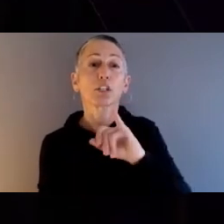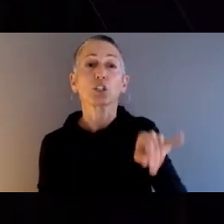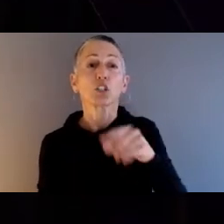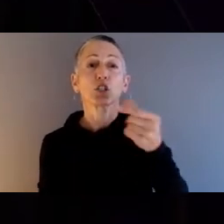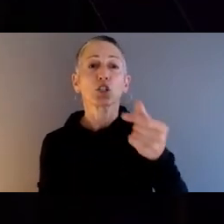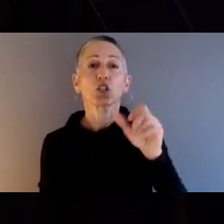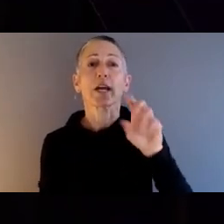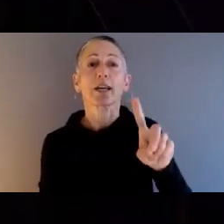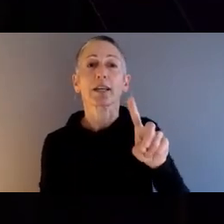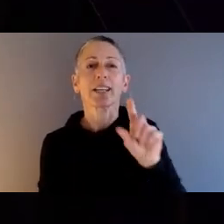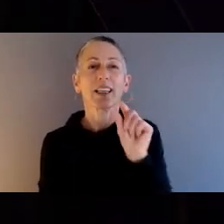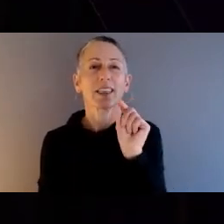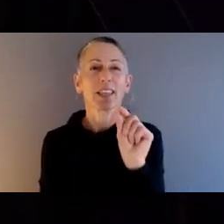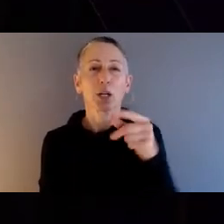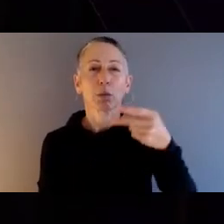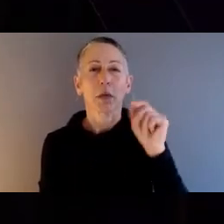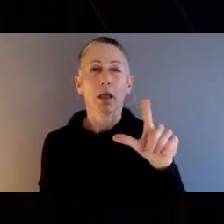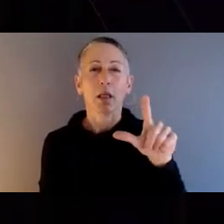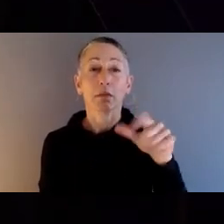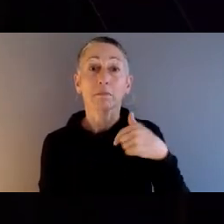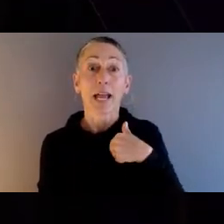pandemic, and yes, woo.